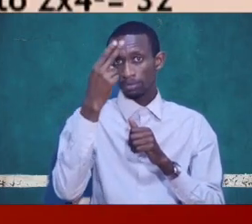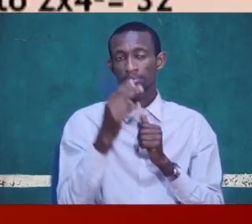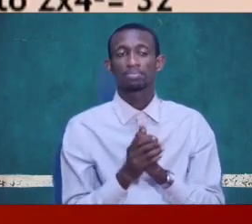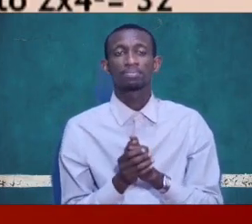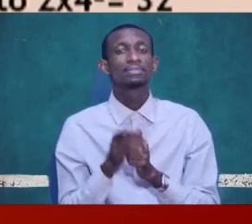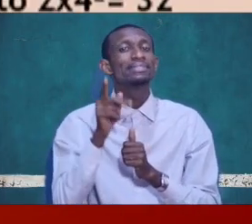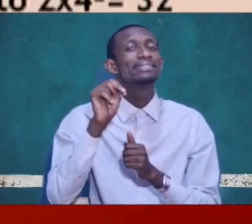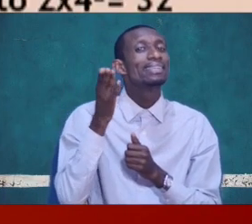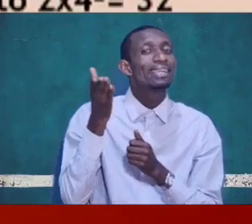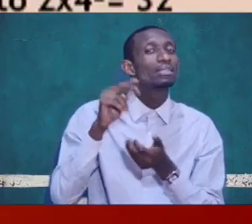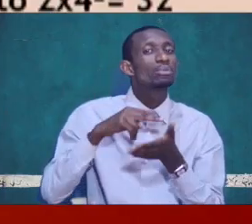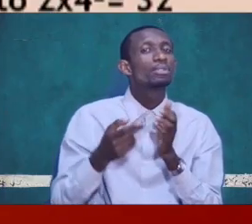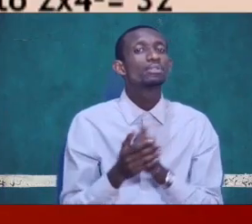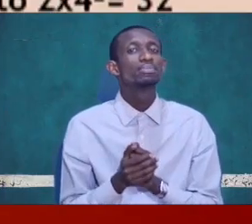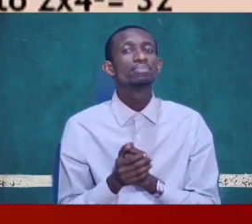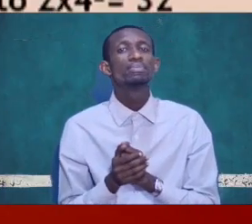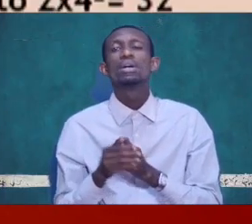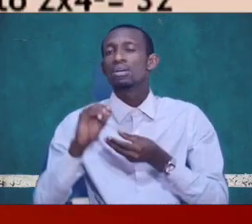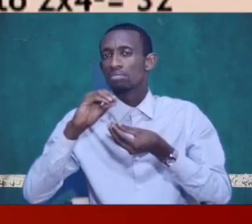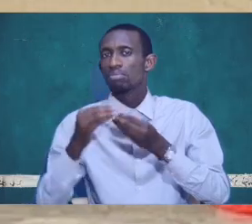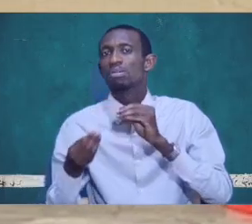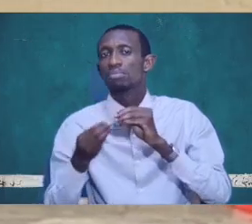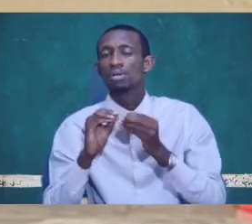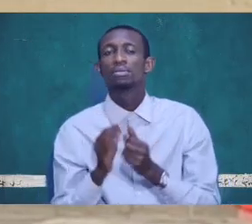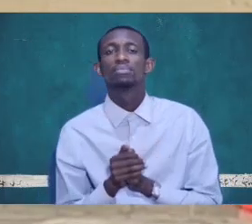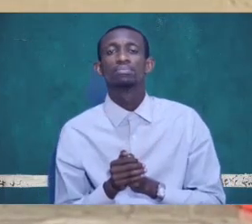n represents the number of